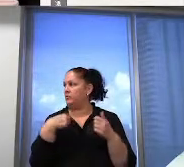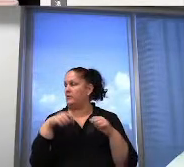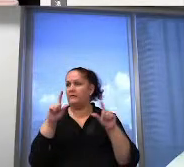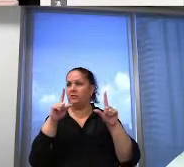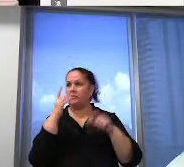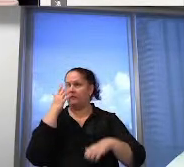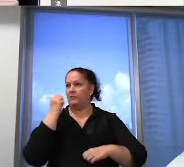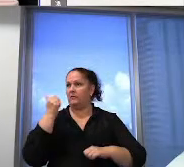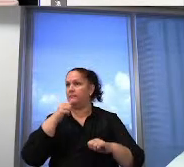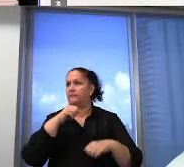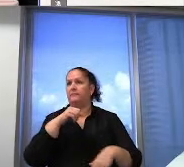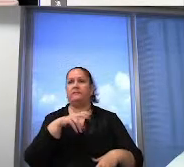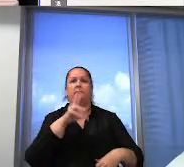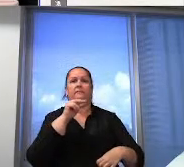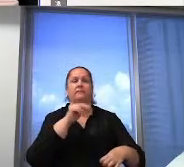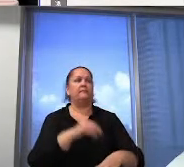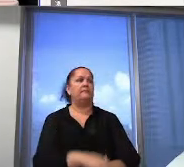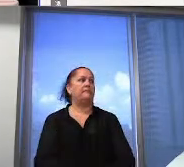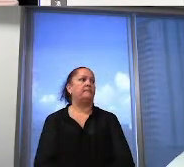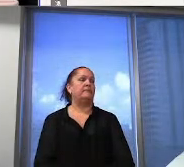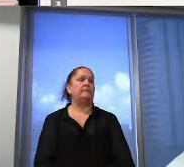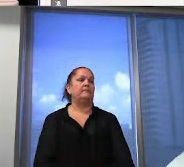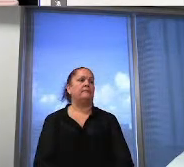You have a screen in front of you?